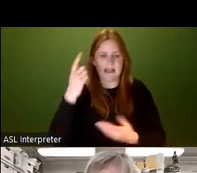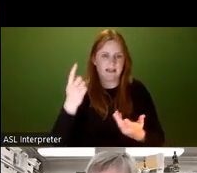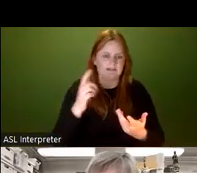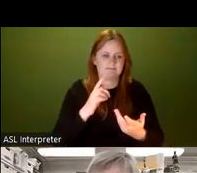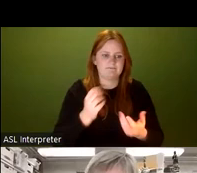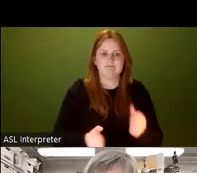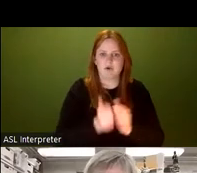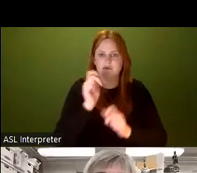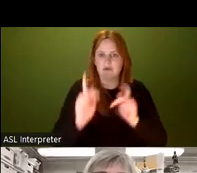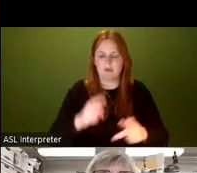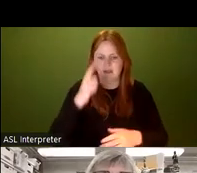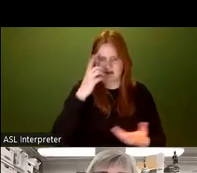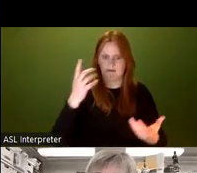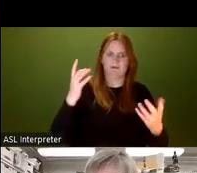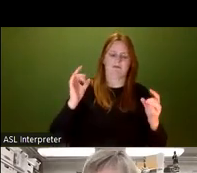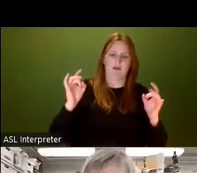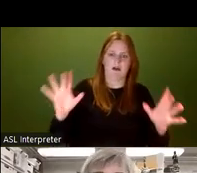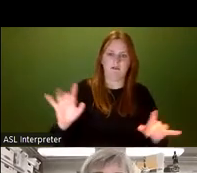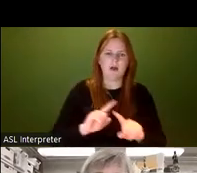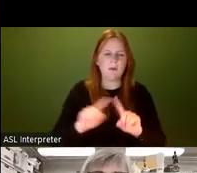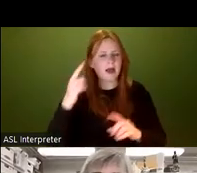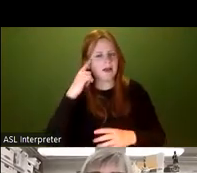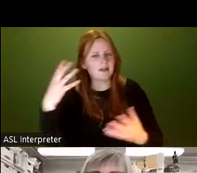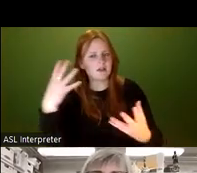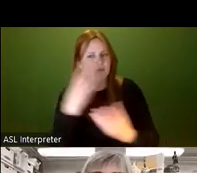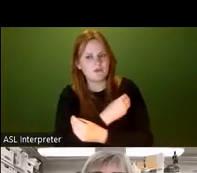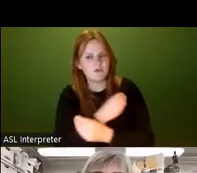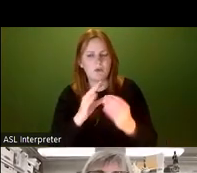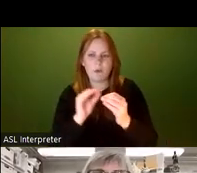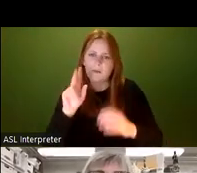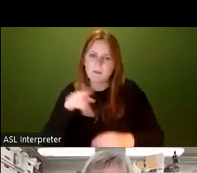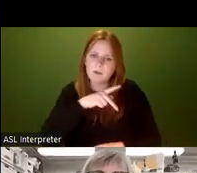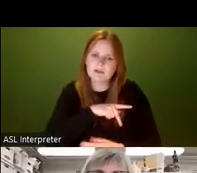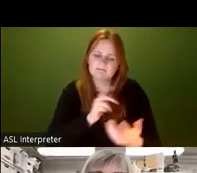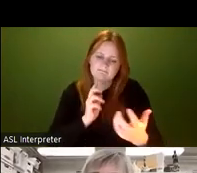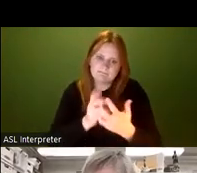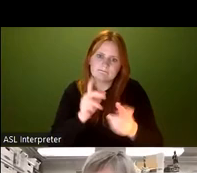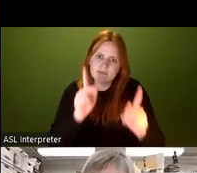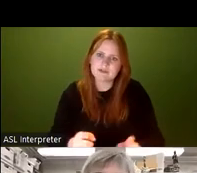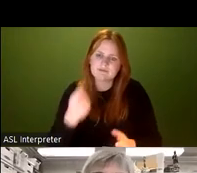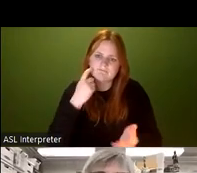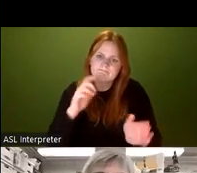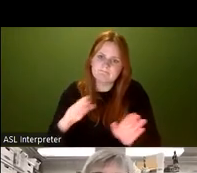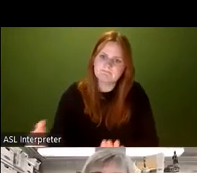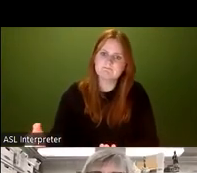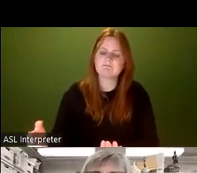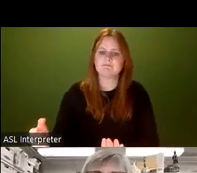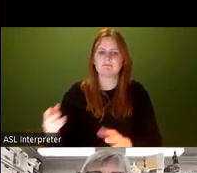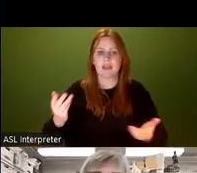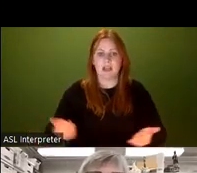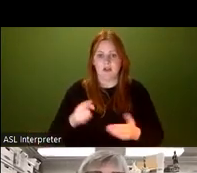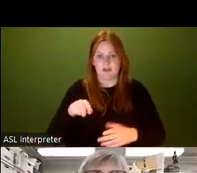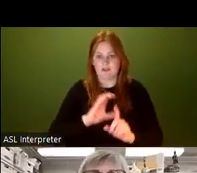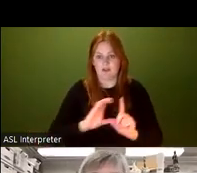how it's much more personalized in other cultures. We, of course, would like to hide all